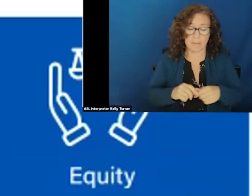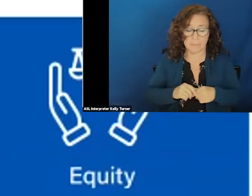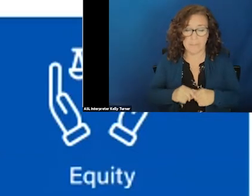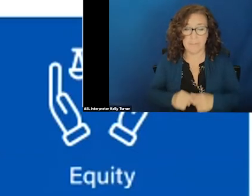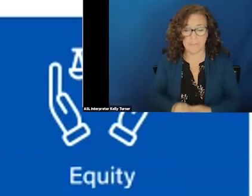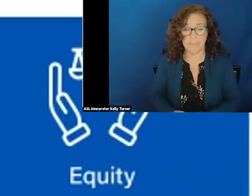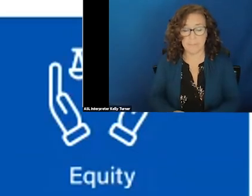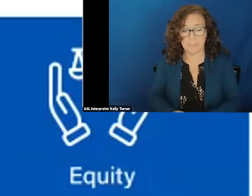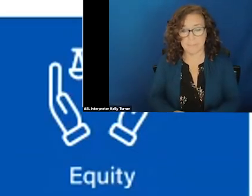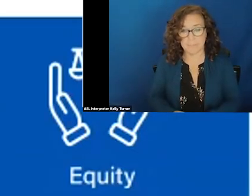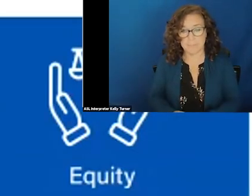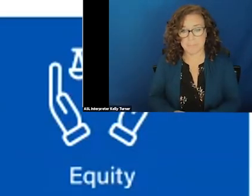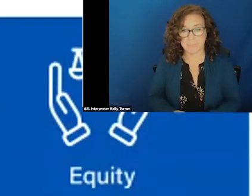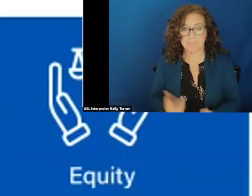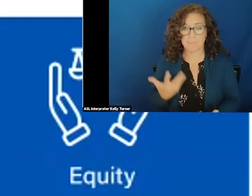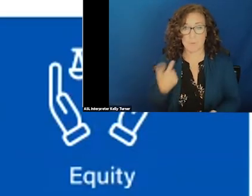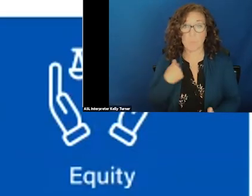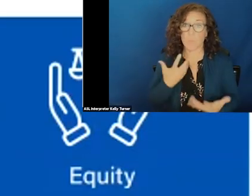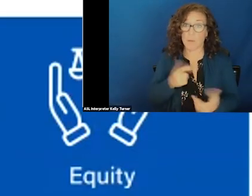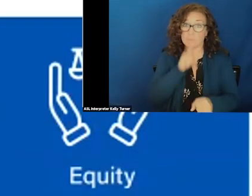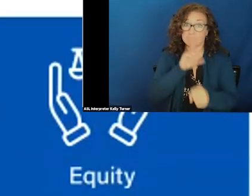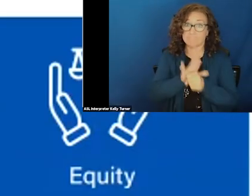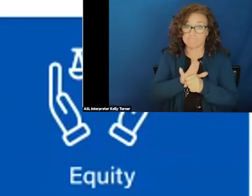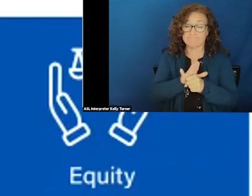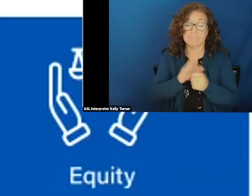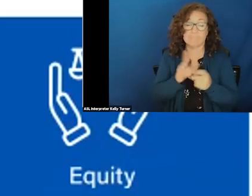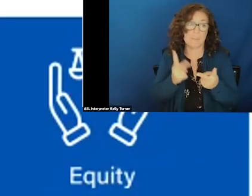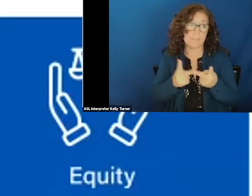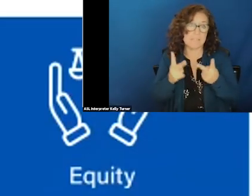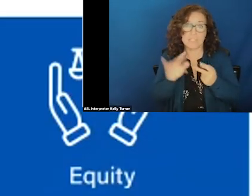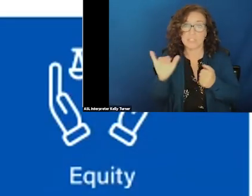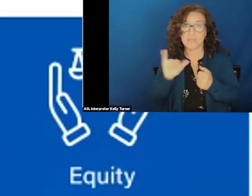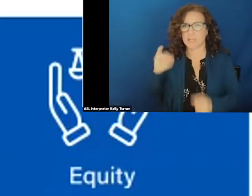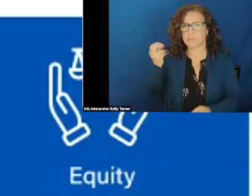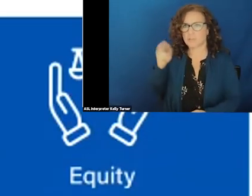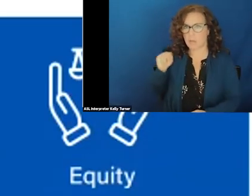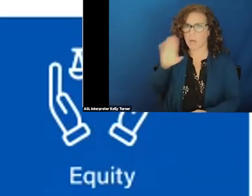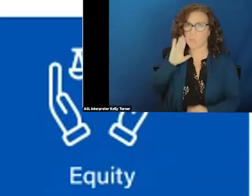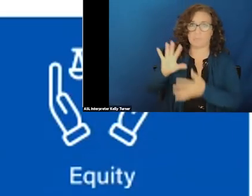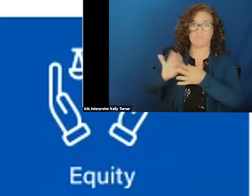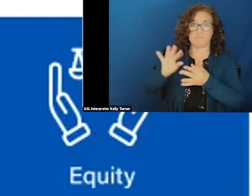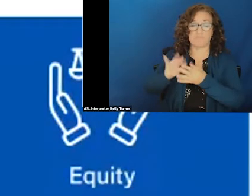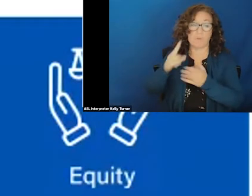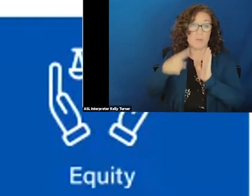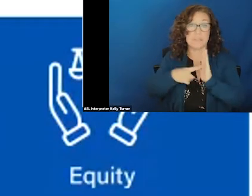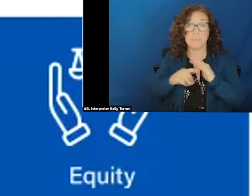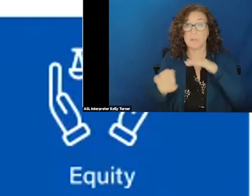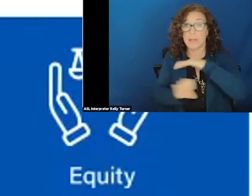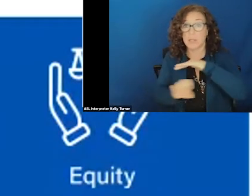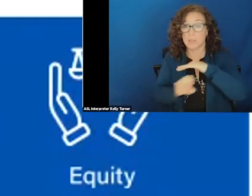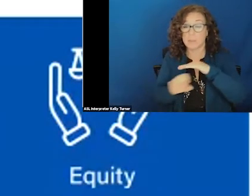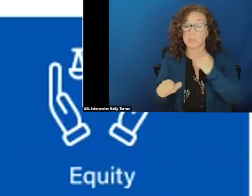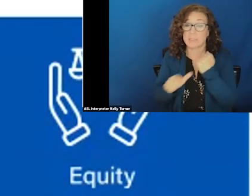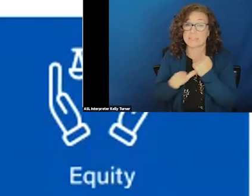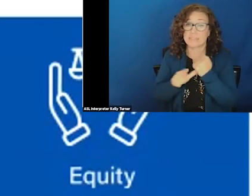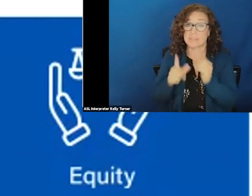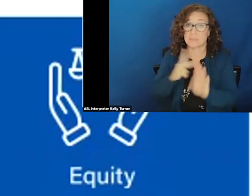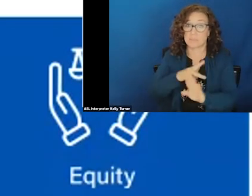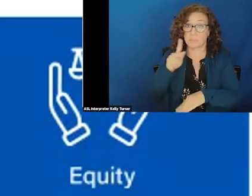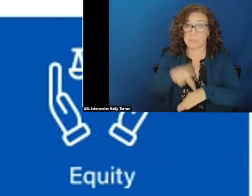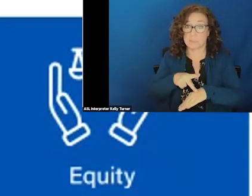minutes, elementary assistant principals, to increase our total to 5 in elementary by adding 3 using general